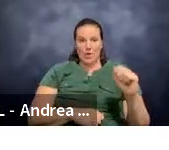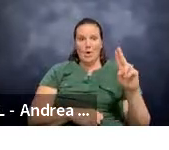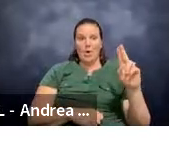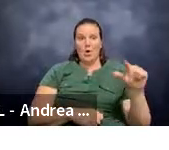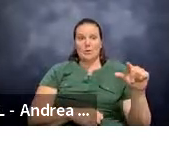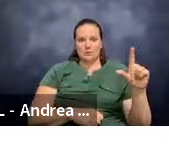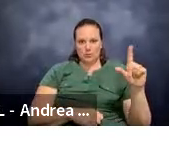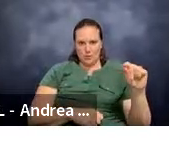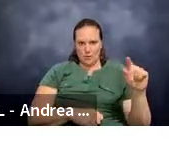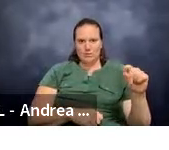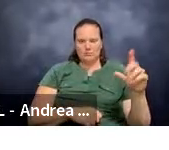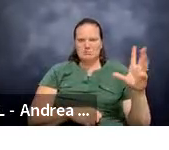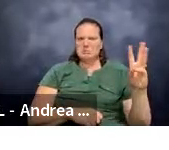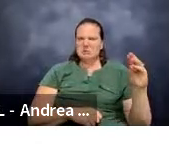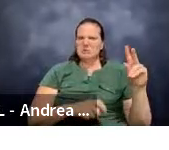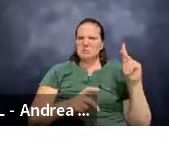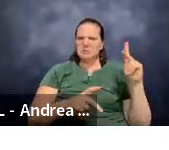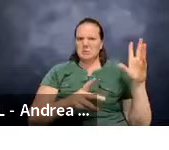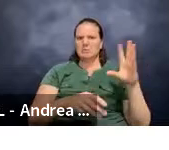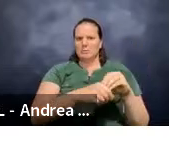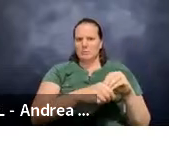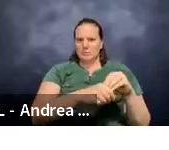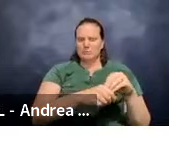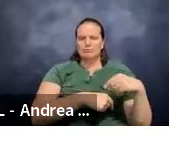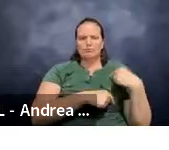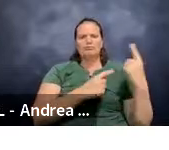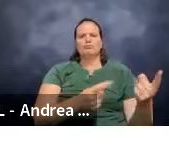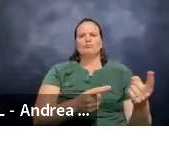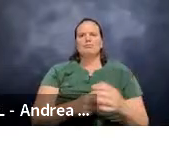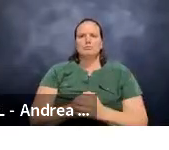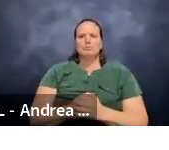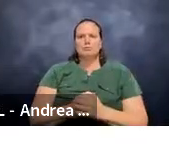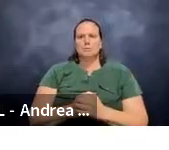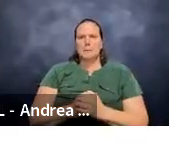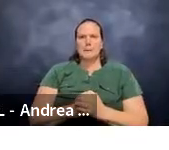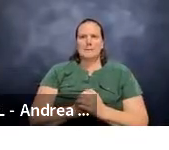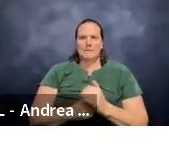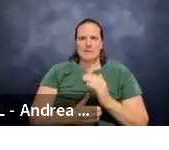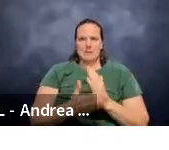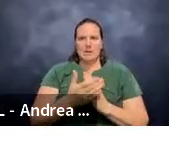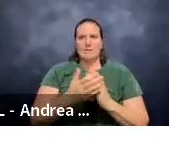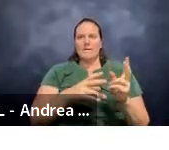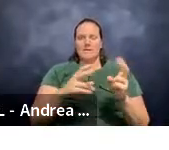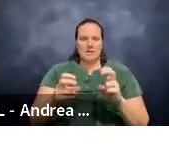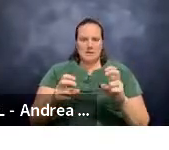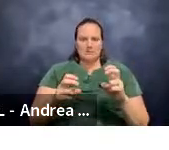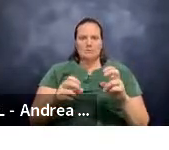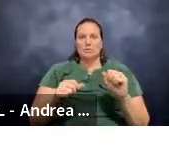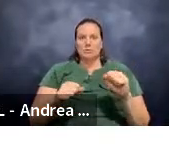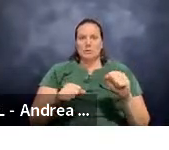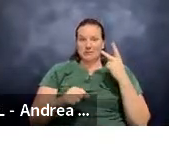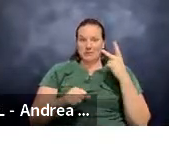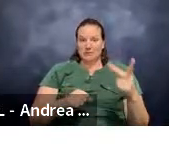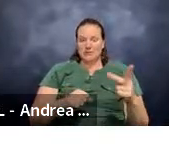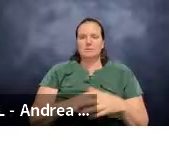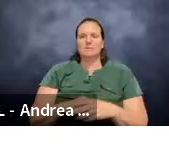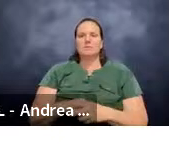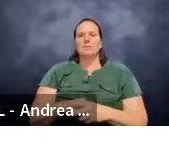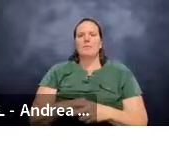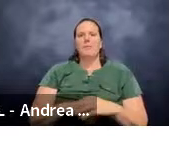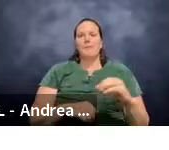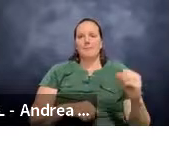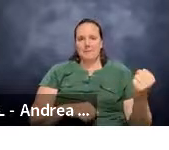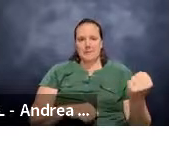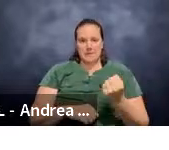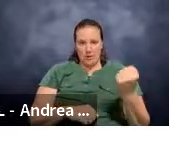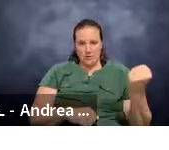had about 60 people participate, and some of the themes from the questions you can see there. And then on